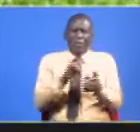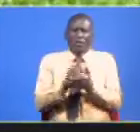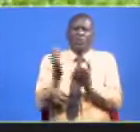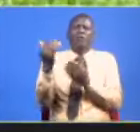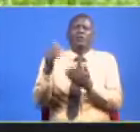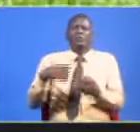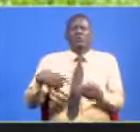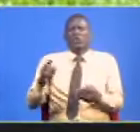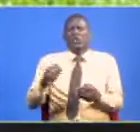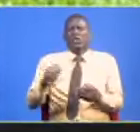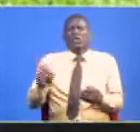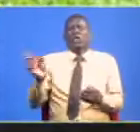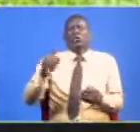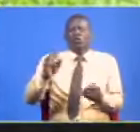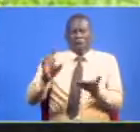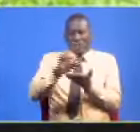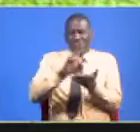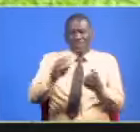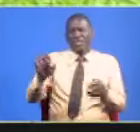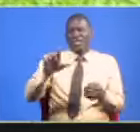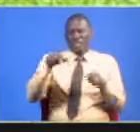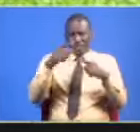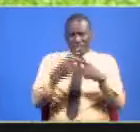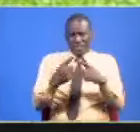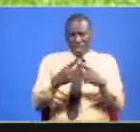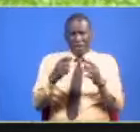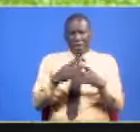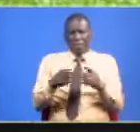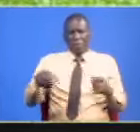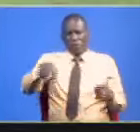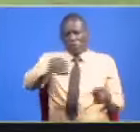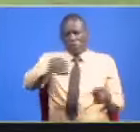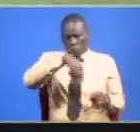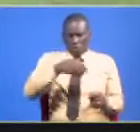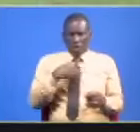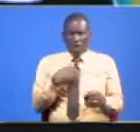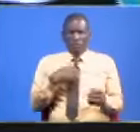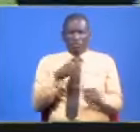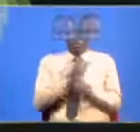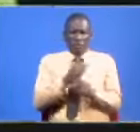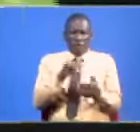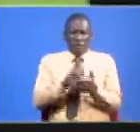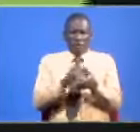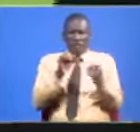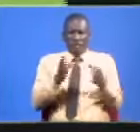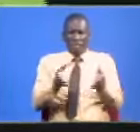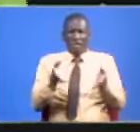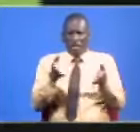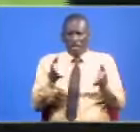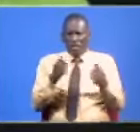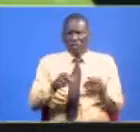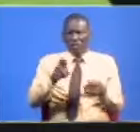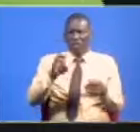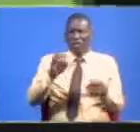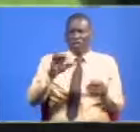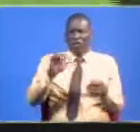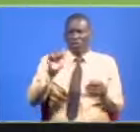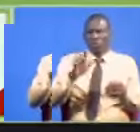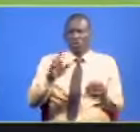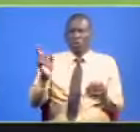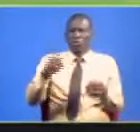the Nairobi District League this year. Unfortunately, we have not done so. Currently at the Royal Nairobi